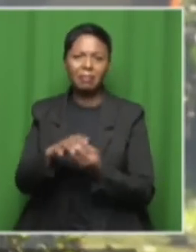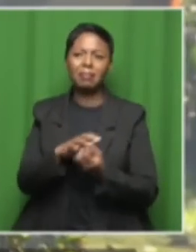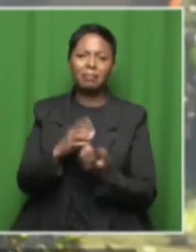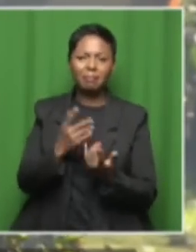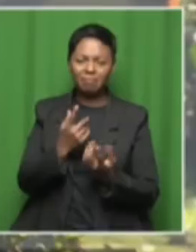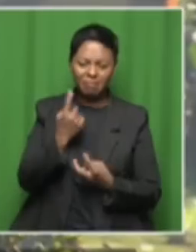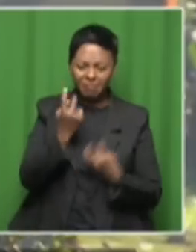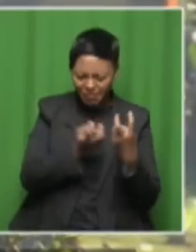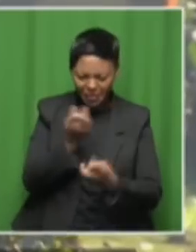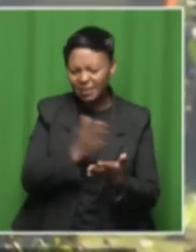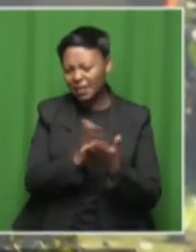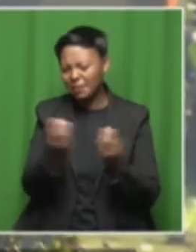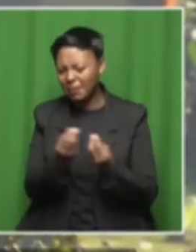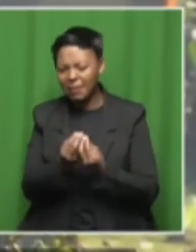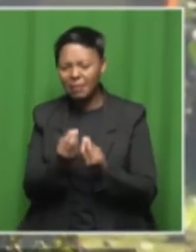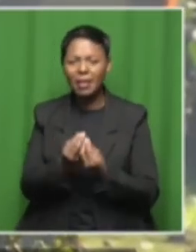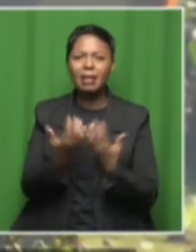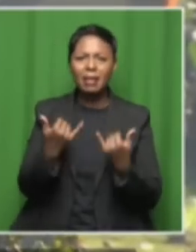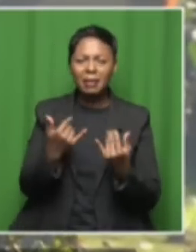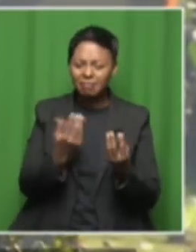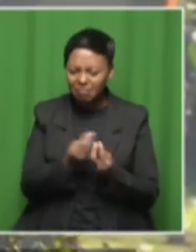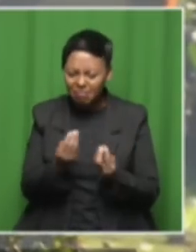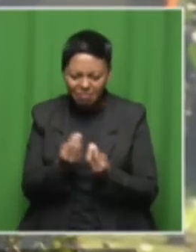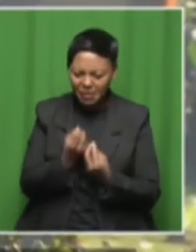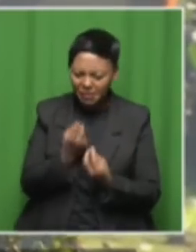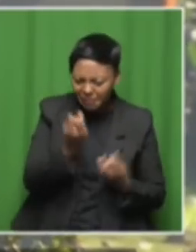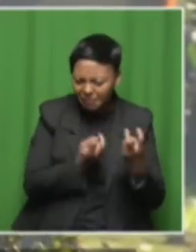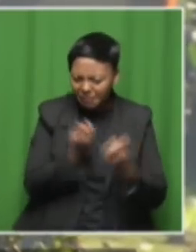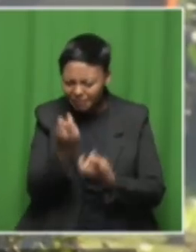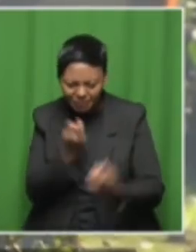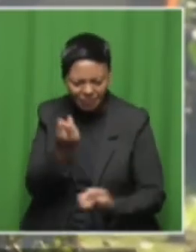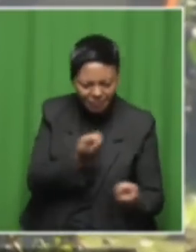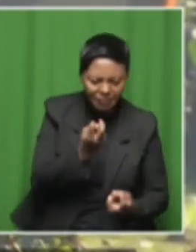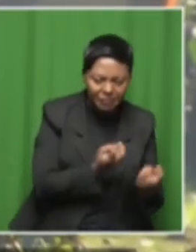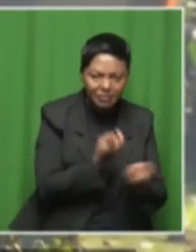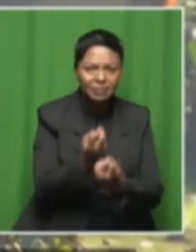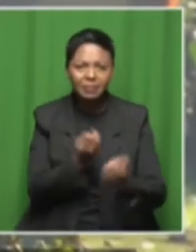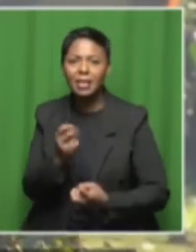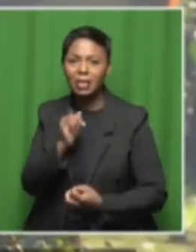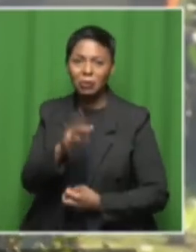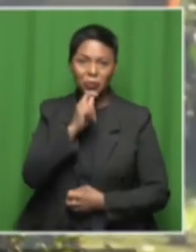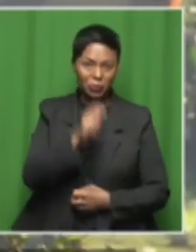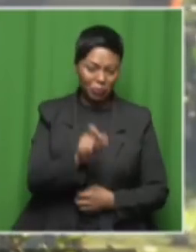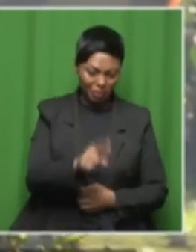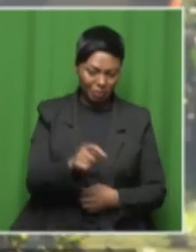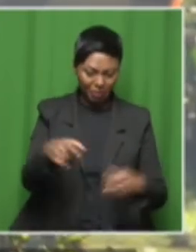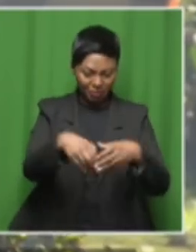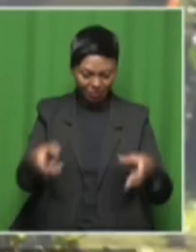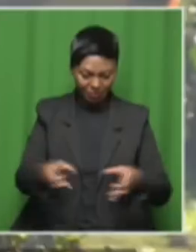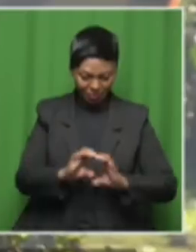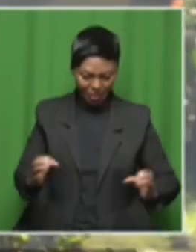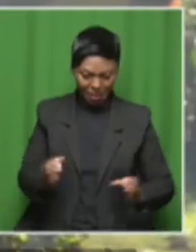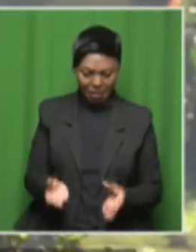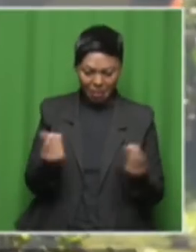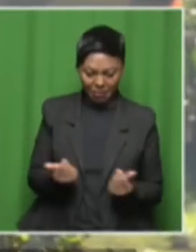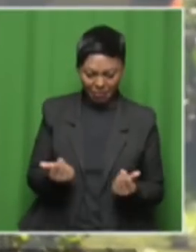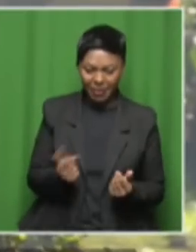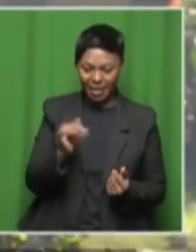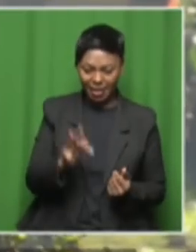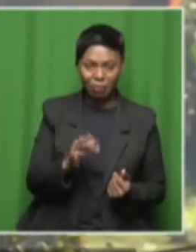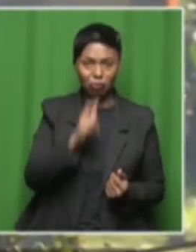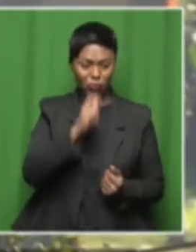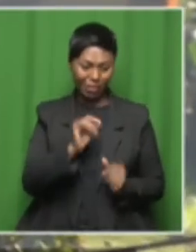will only be able to confirm if indeed it is the body of this vehicle. Once something does emerge